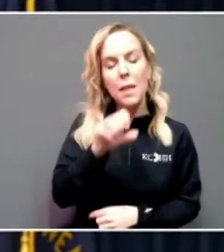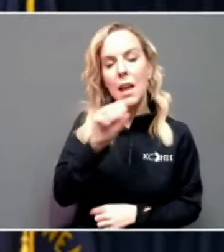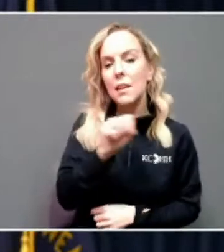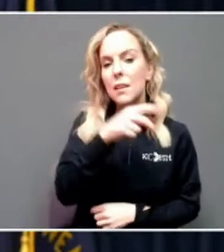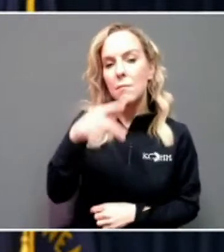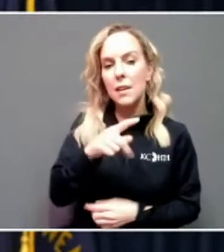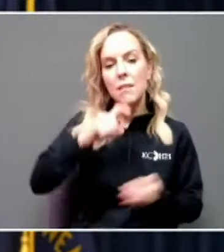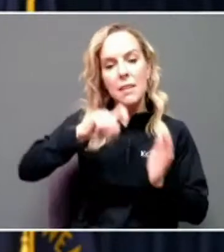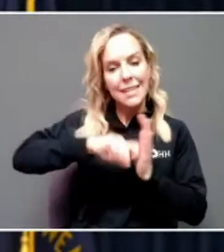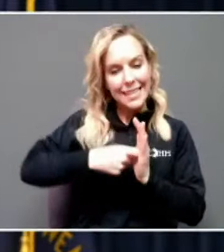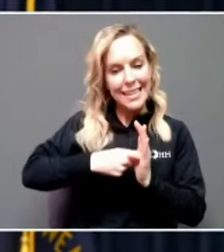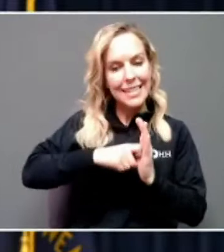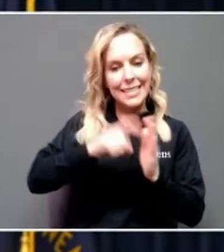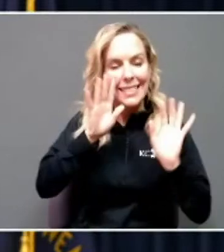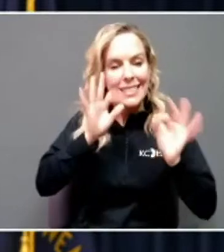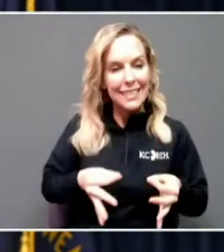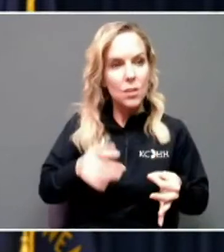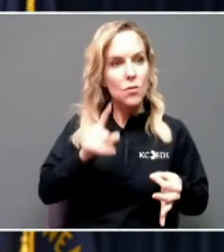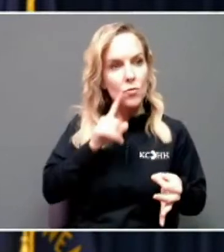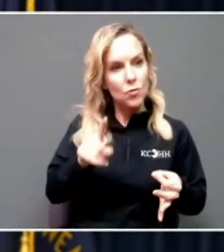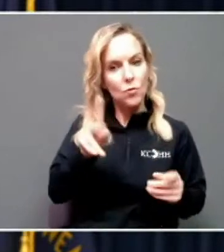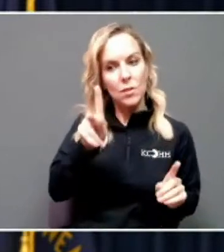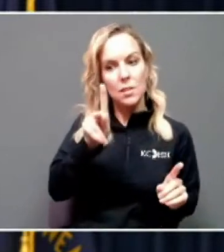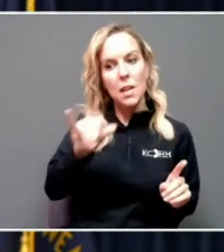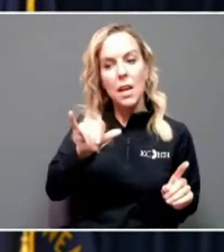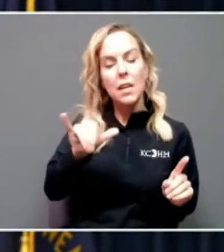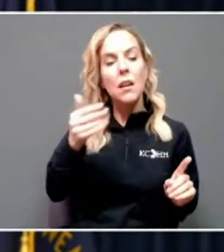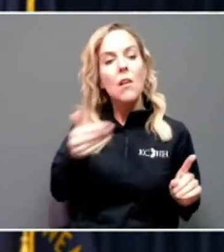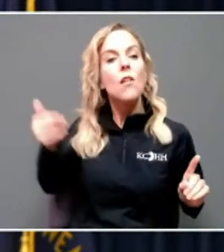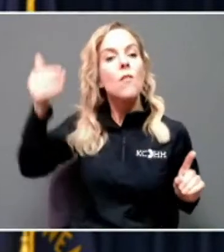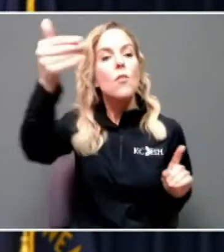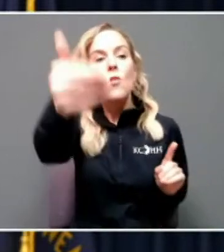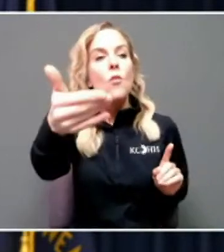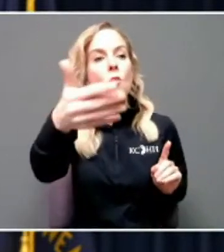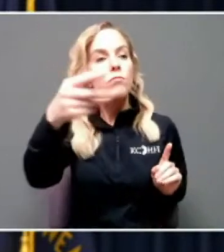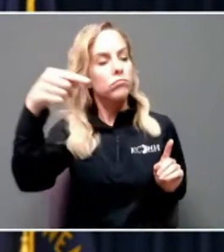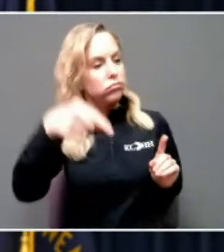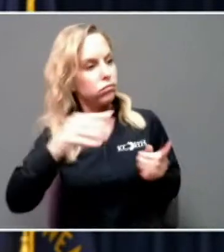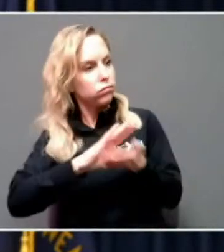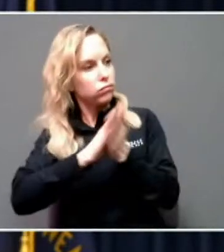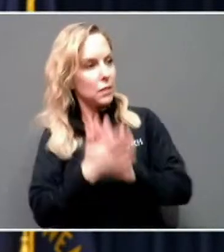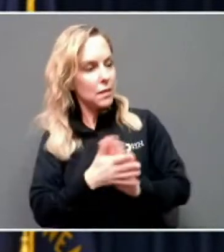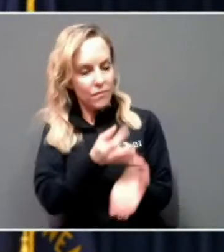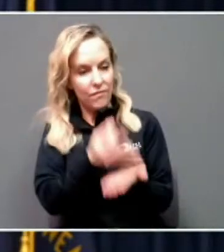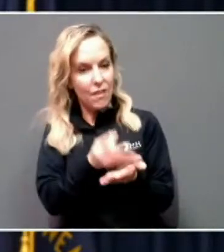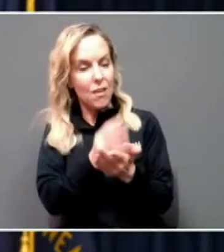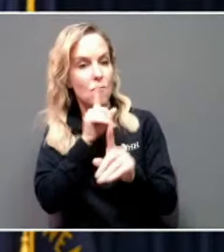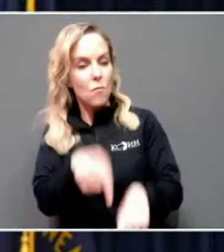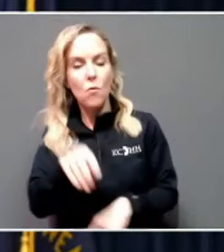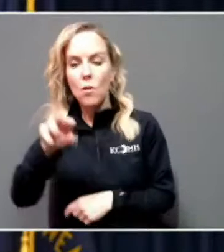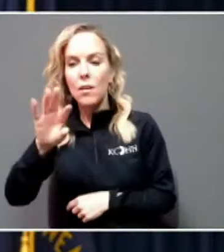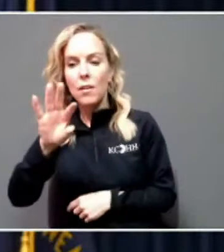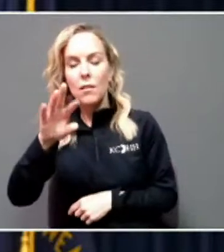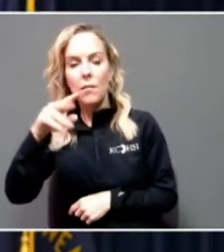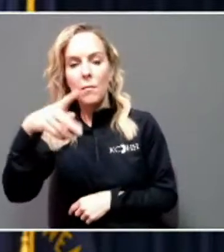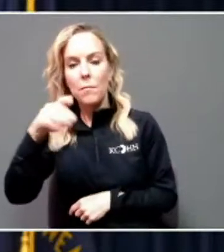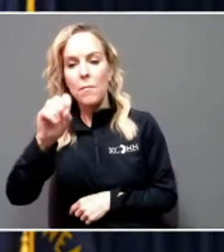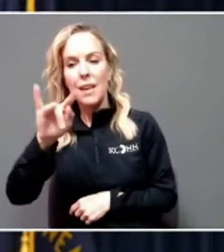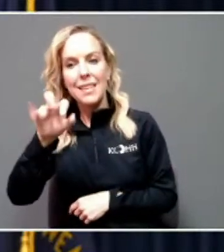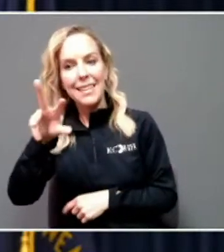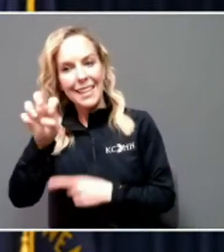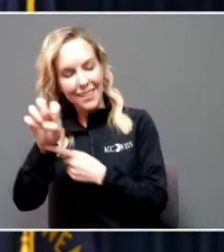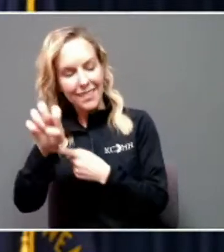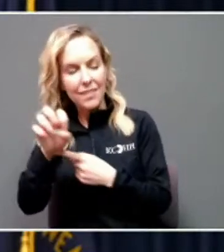to revise Kentucky's outlook to positive. You know, with all the negative that we've had to deal with,